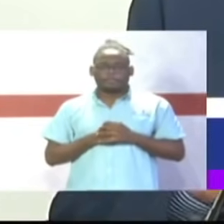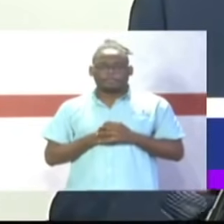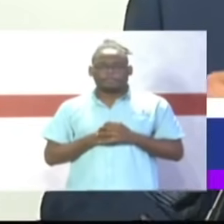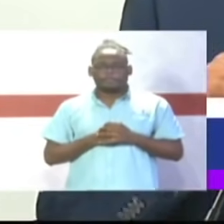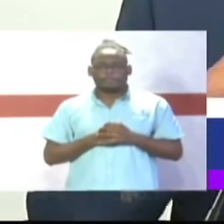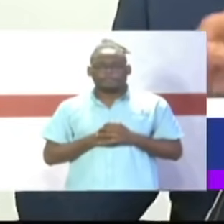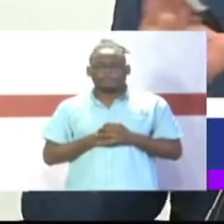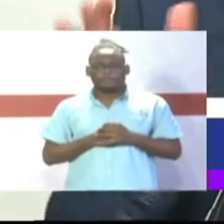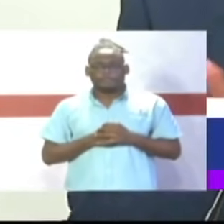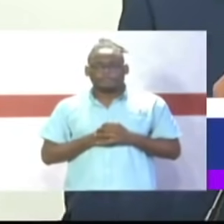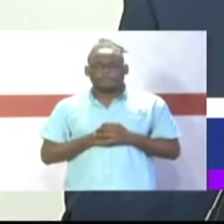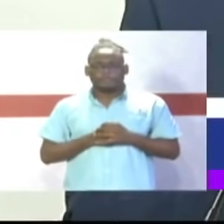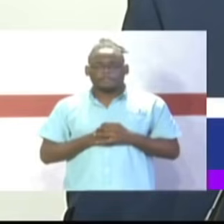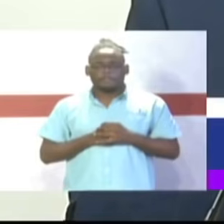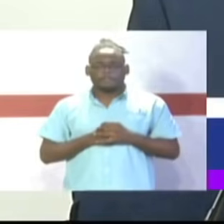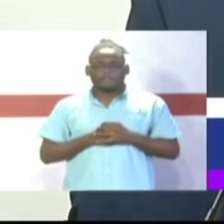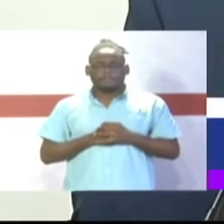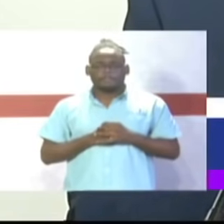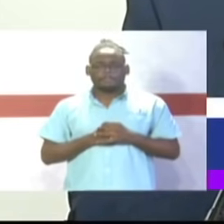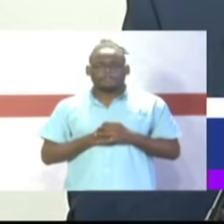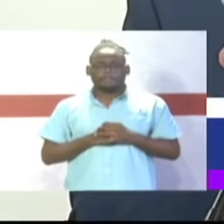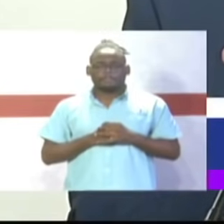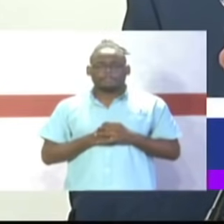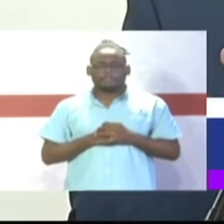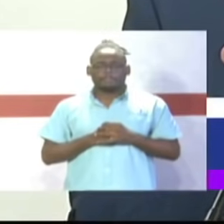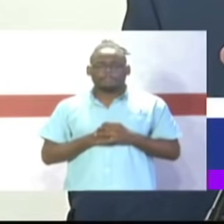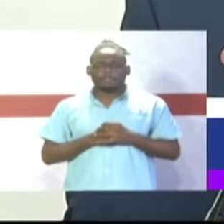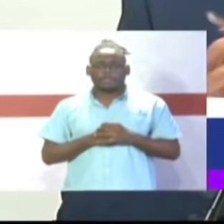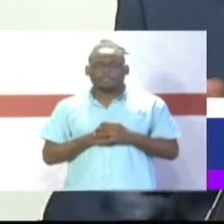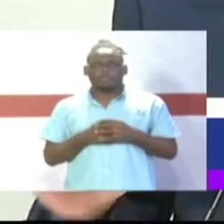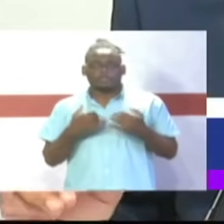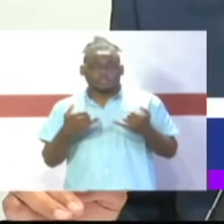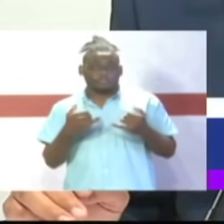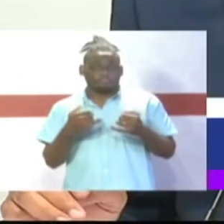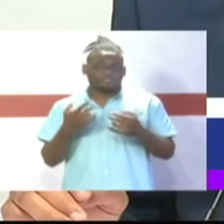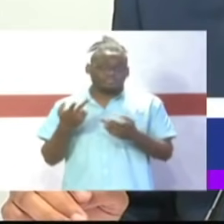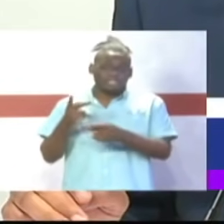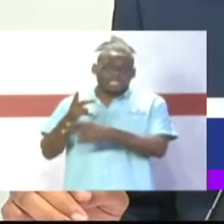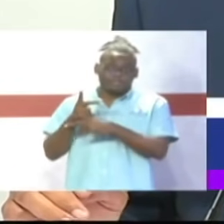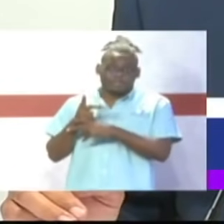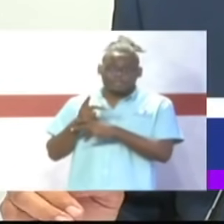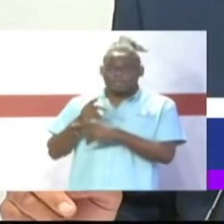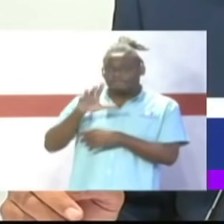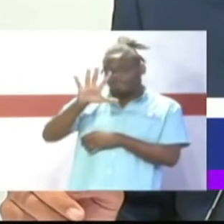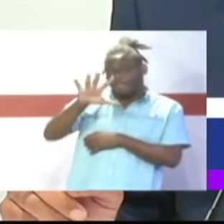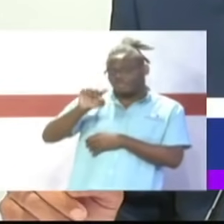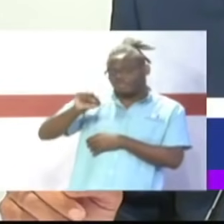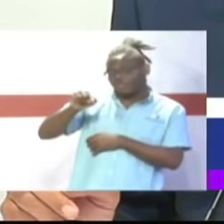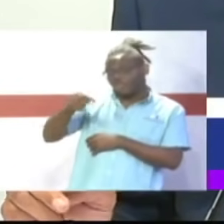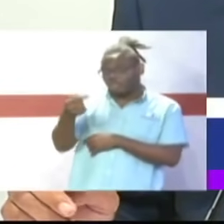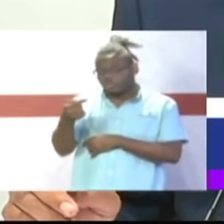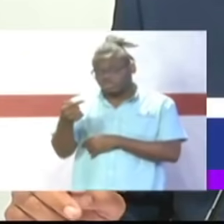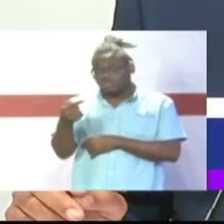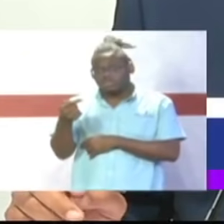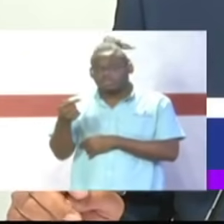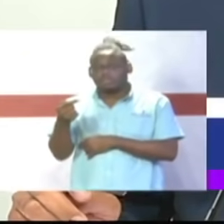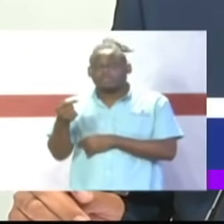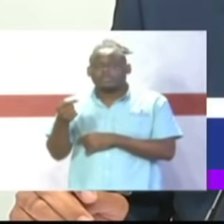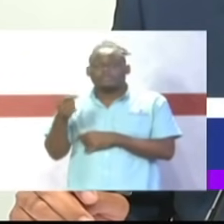have ring-fenced about 5,000 AstraZeneca doses to persons in that moderately to